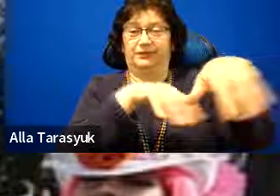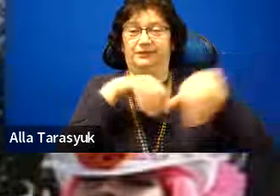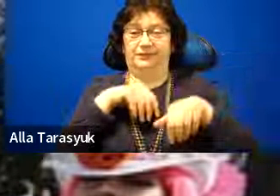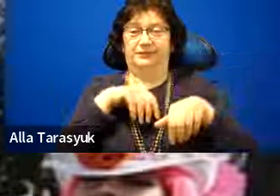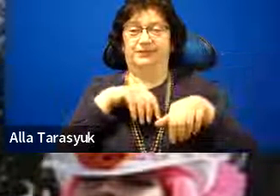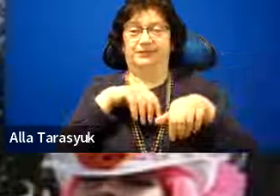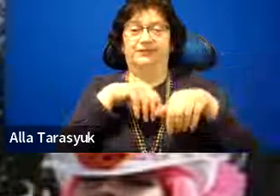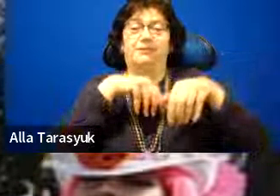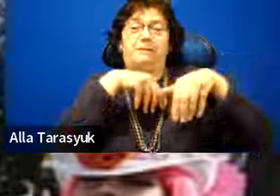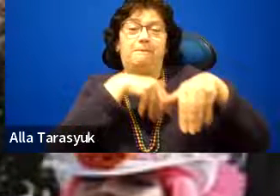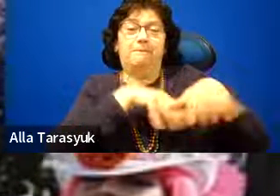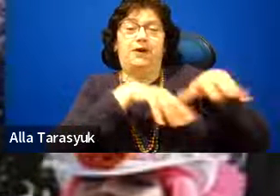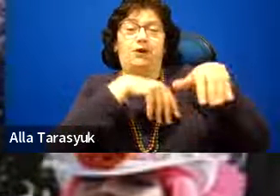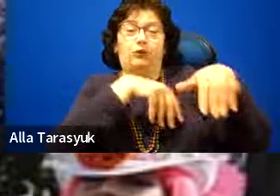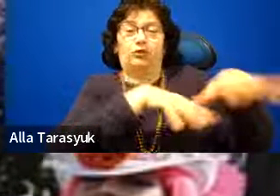Parade.